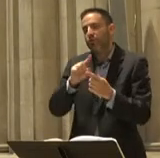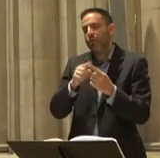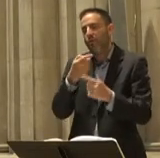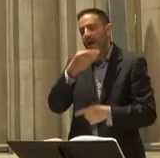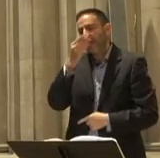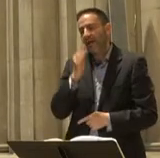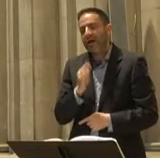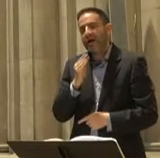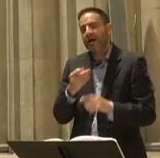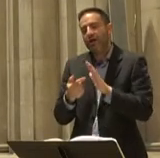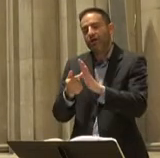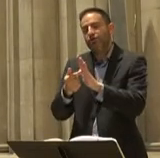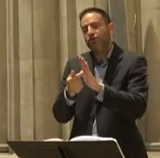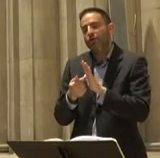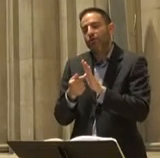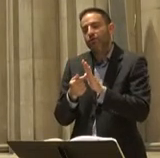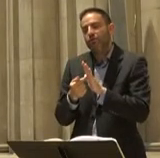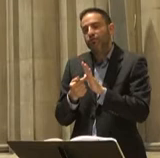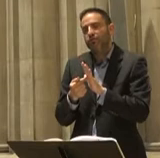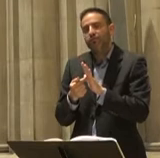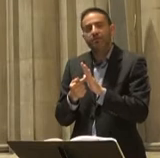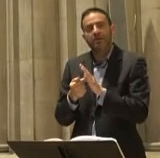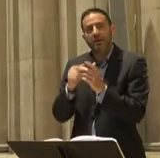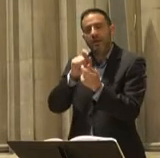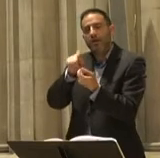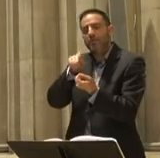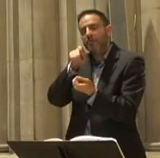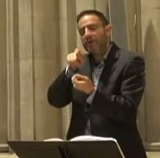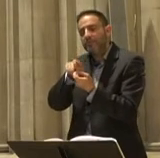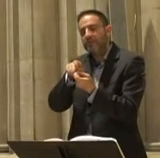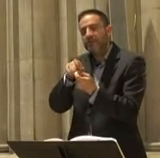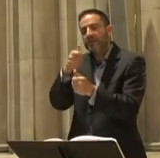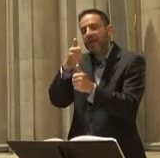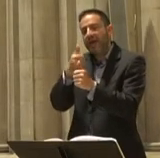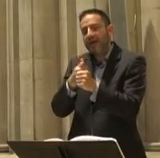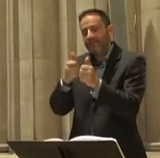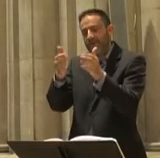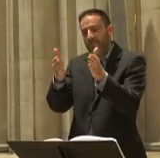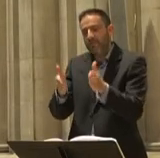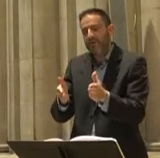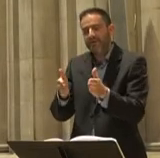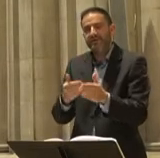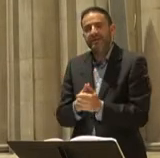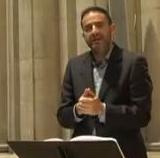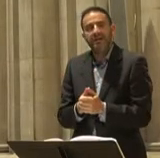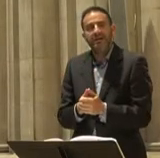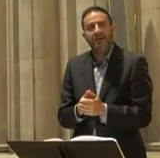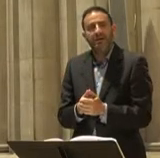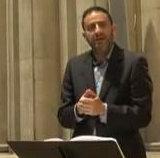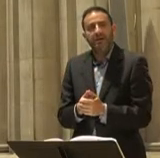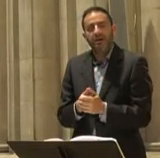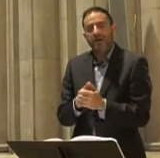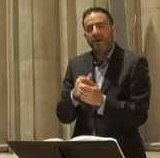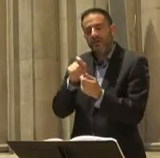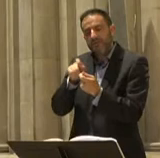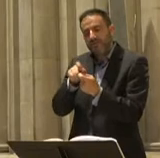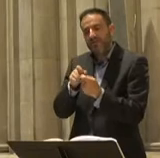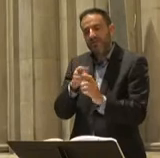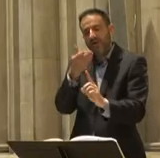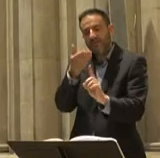by his light, shows you the particularity of every human being and the particularity of